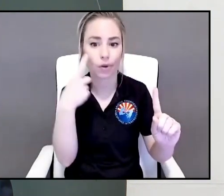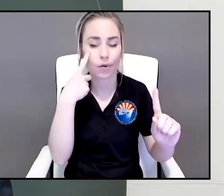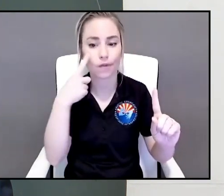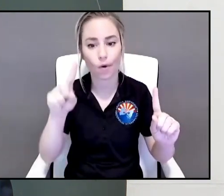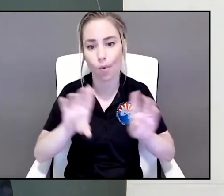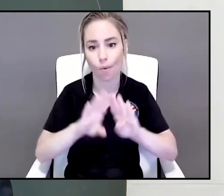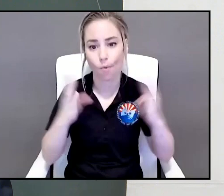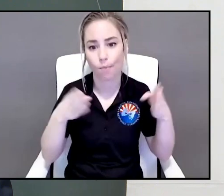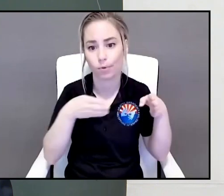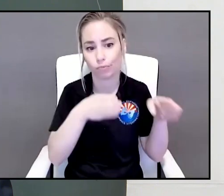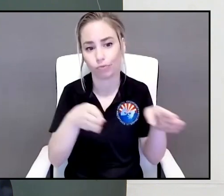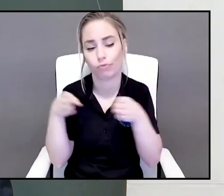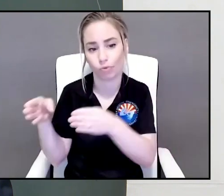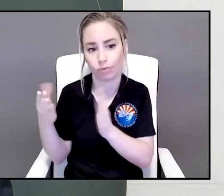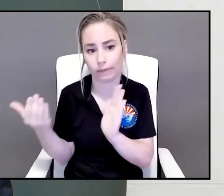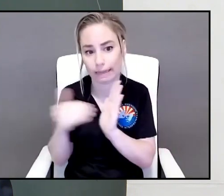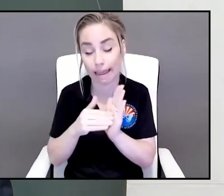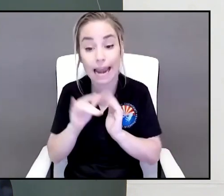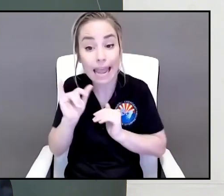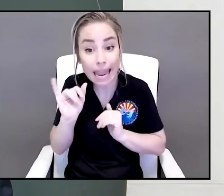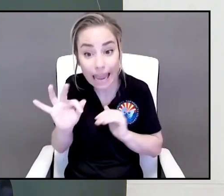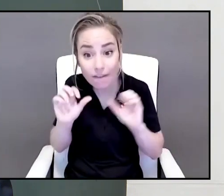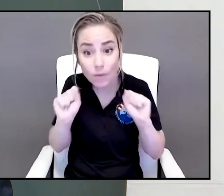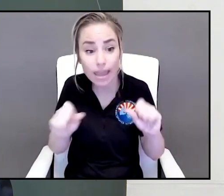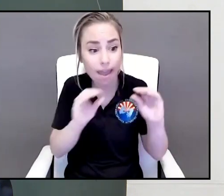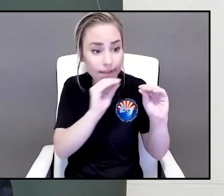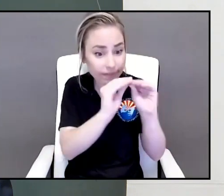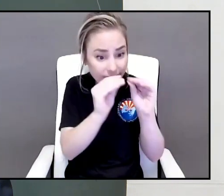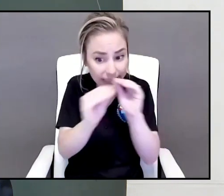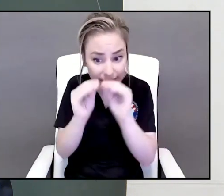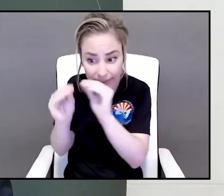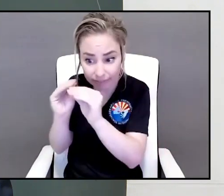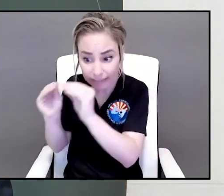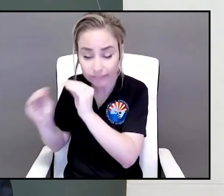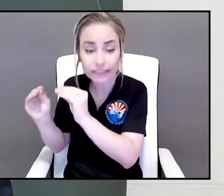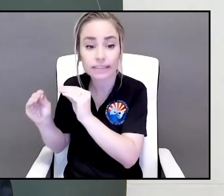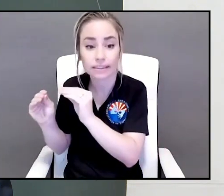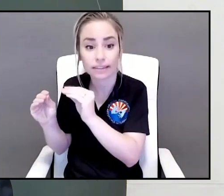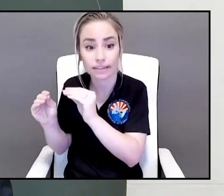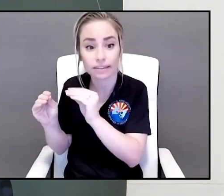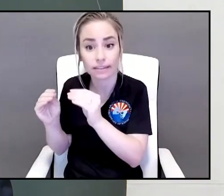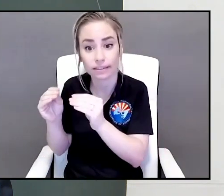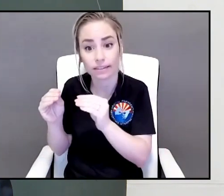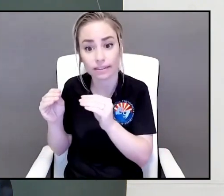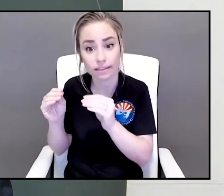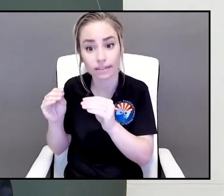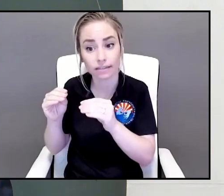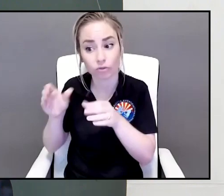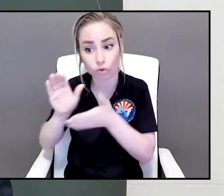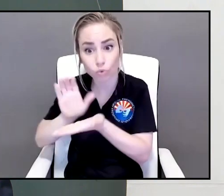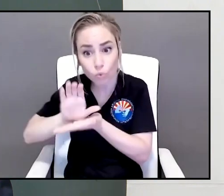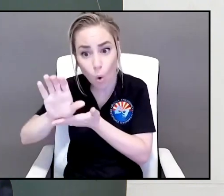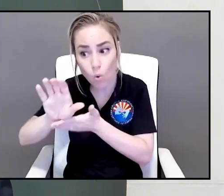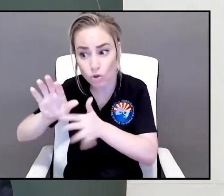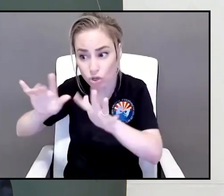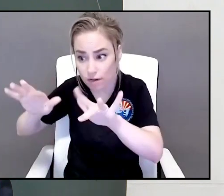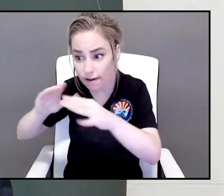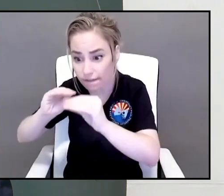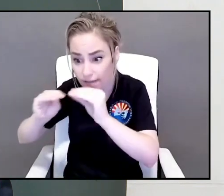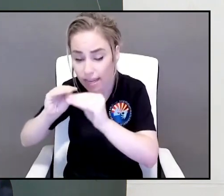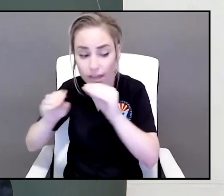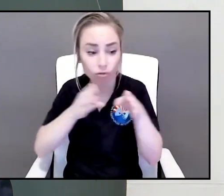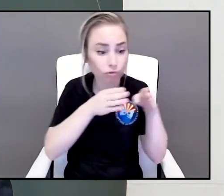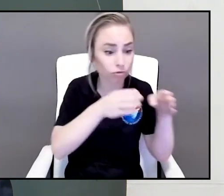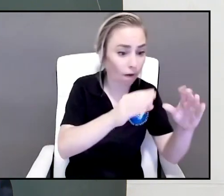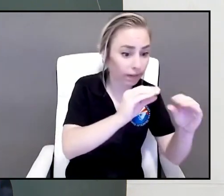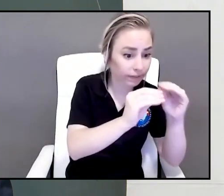lines that lead off of those main roads shut down, then maybe they can open some of that stuff up